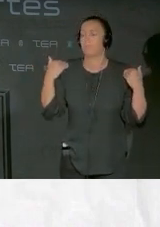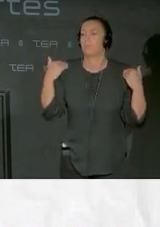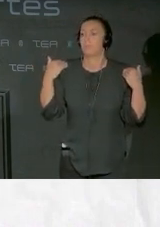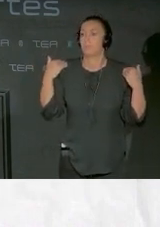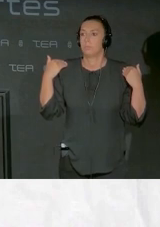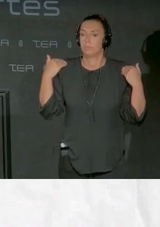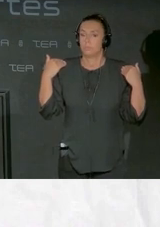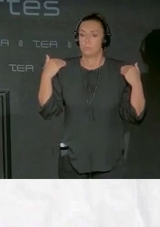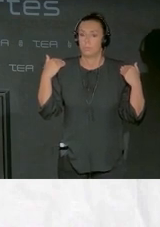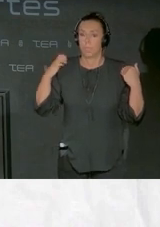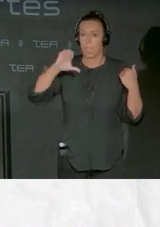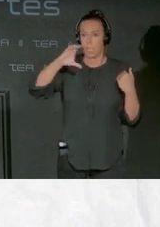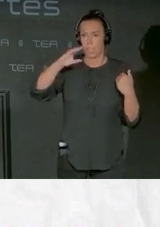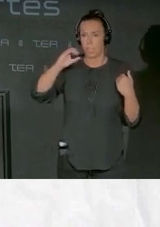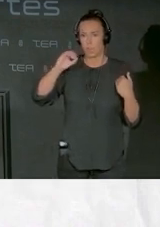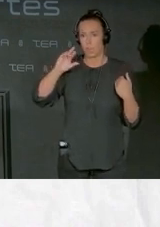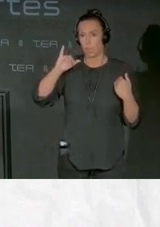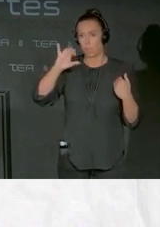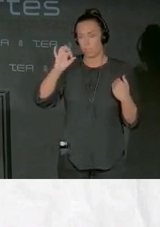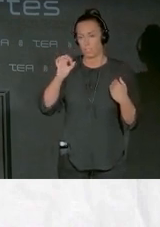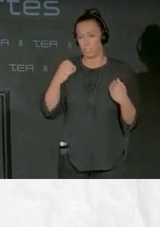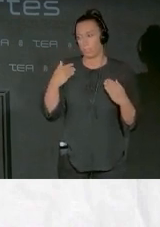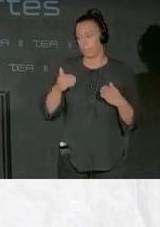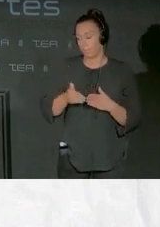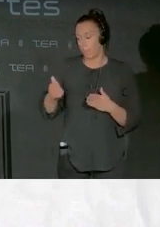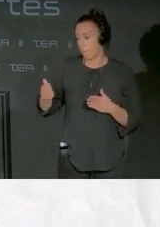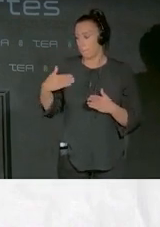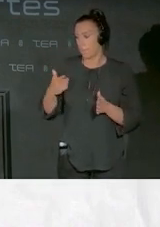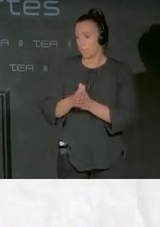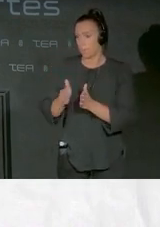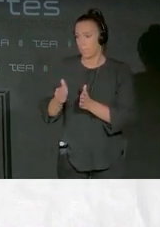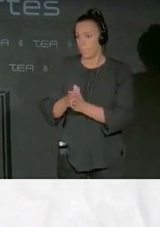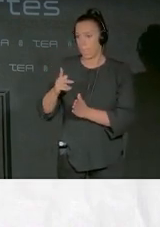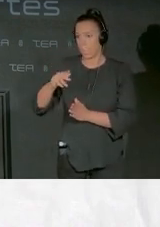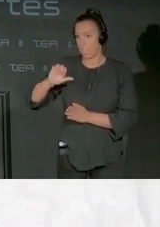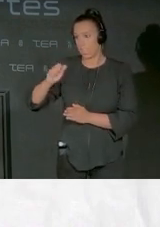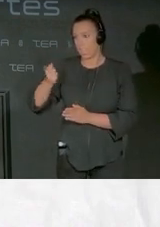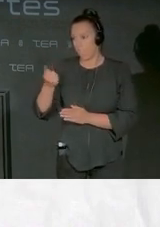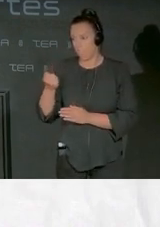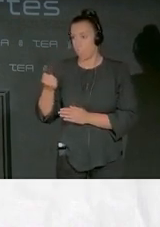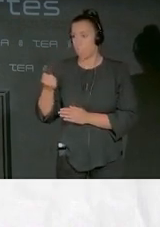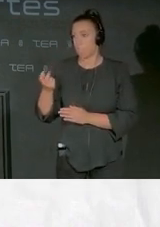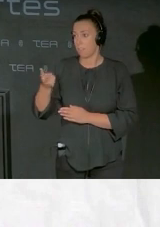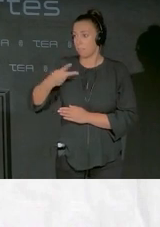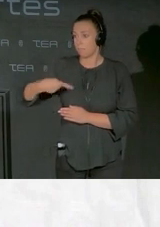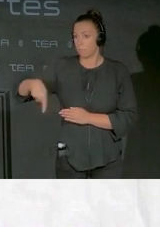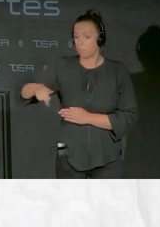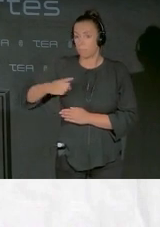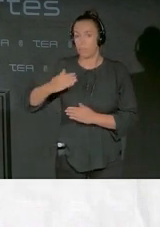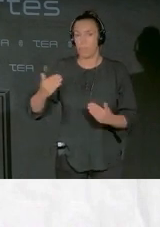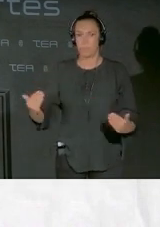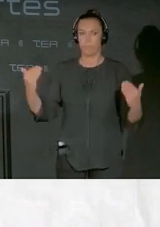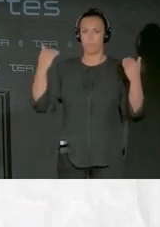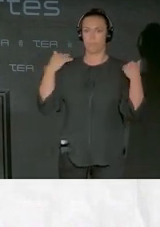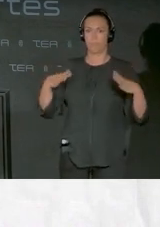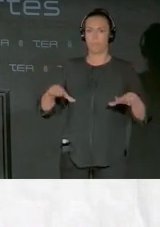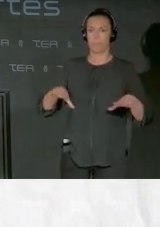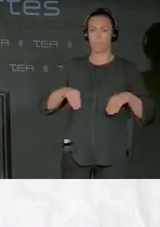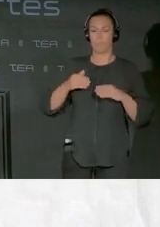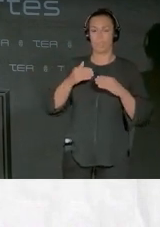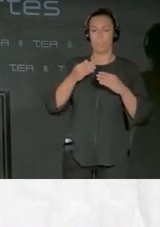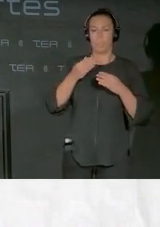study on the EU Video Games Society by DG Connect of the European Commission. And